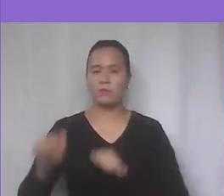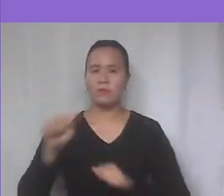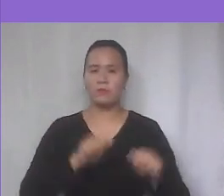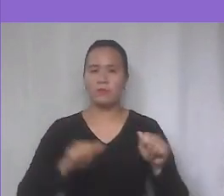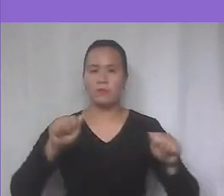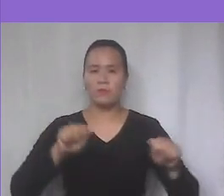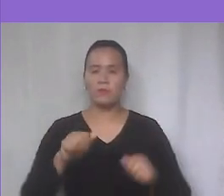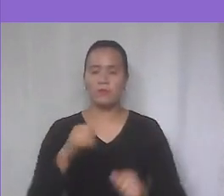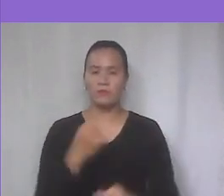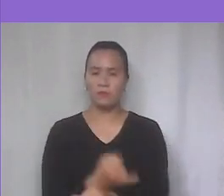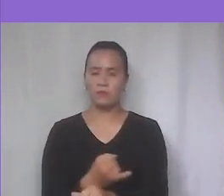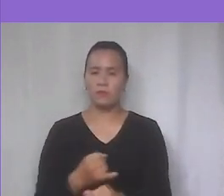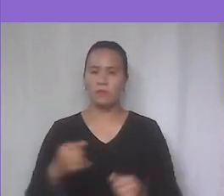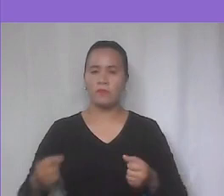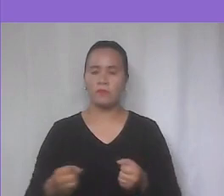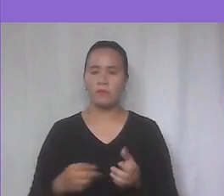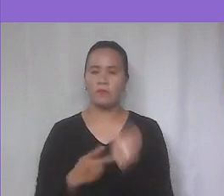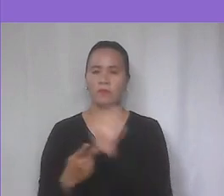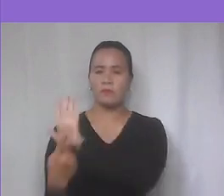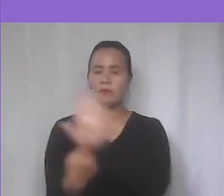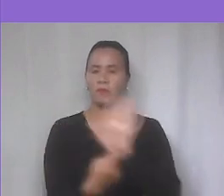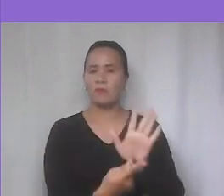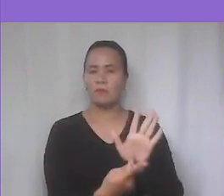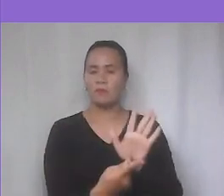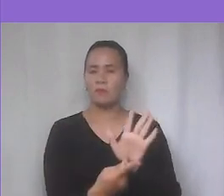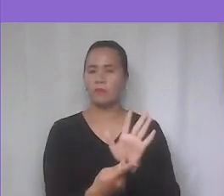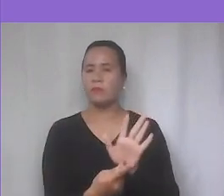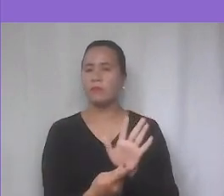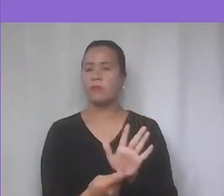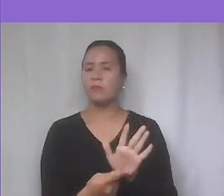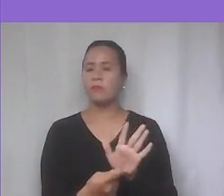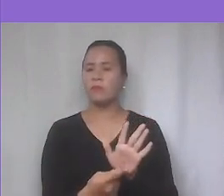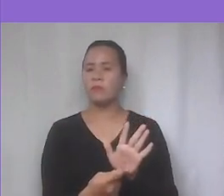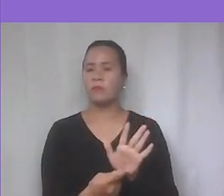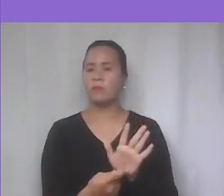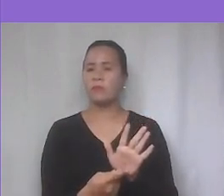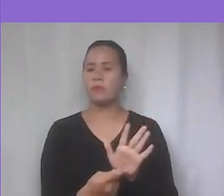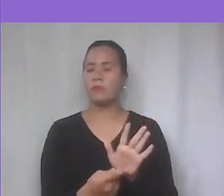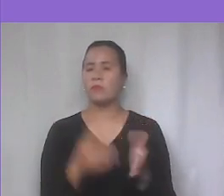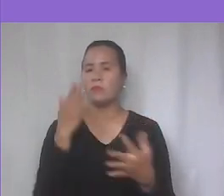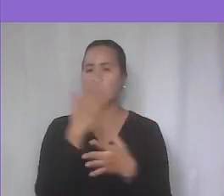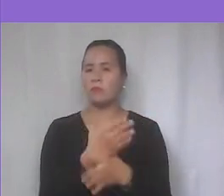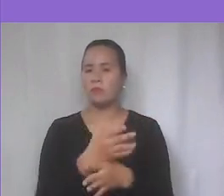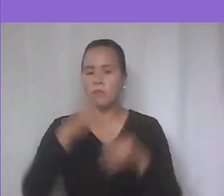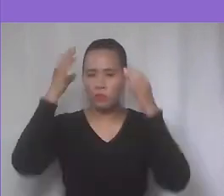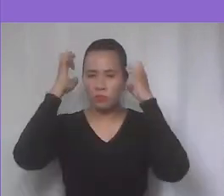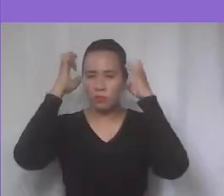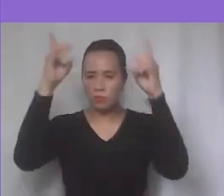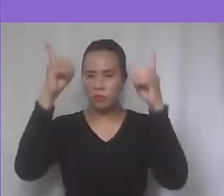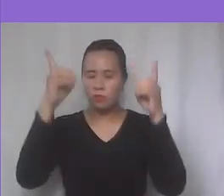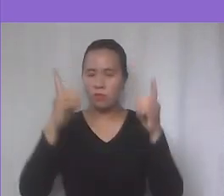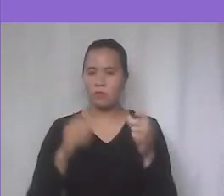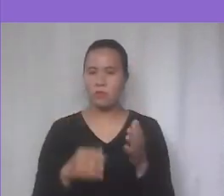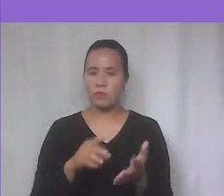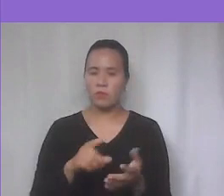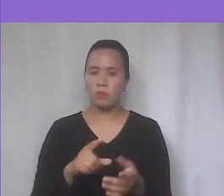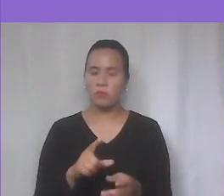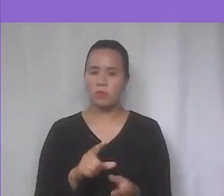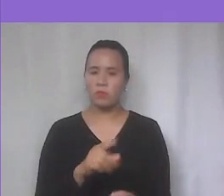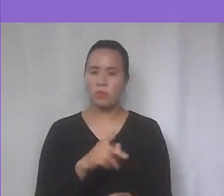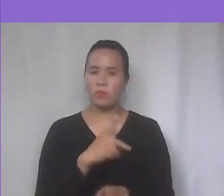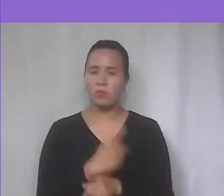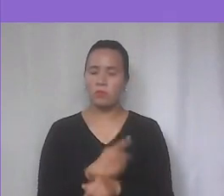and accessibility to learners with disabilities, you are expected to maximize the accessibility features